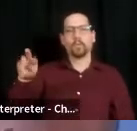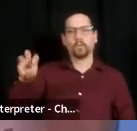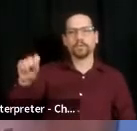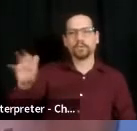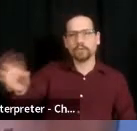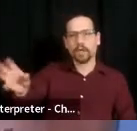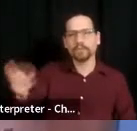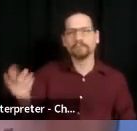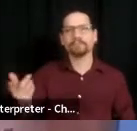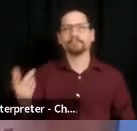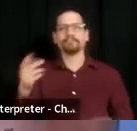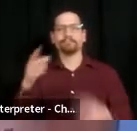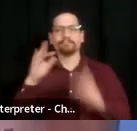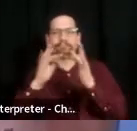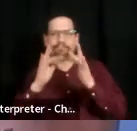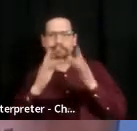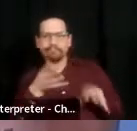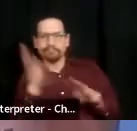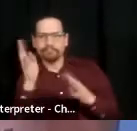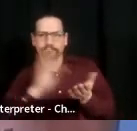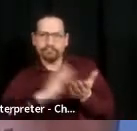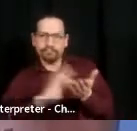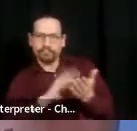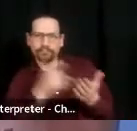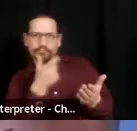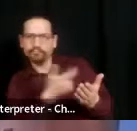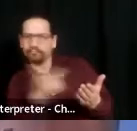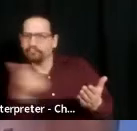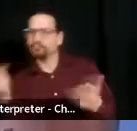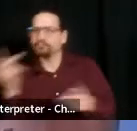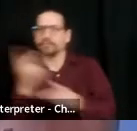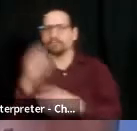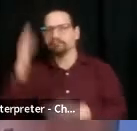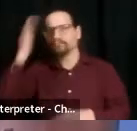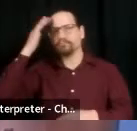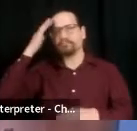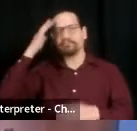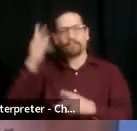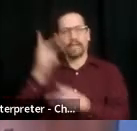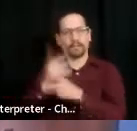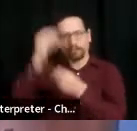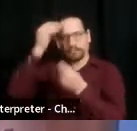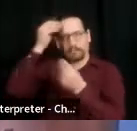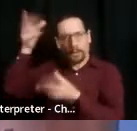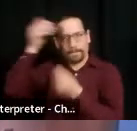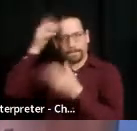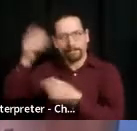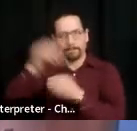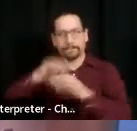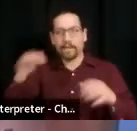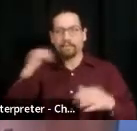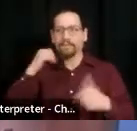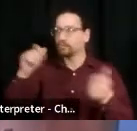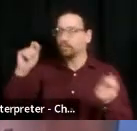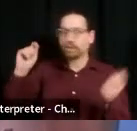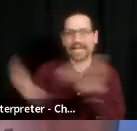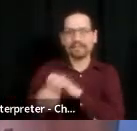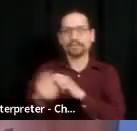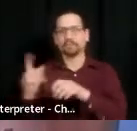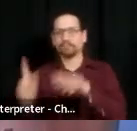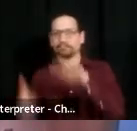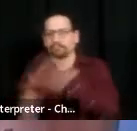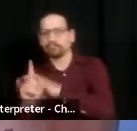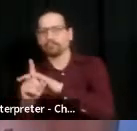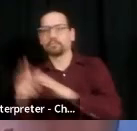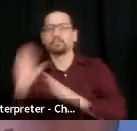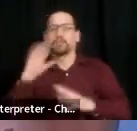will we'll communicate through the evening if there are anything to really change in terms of the announcements that we're making here tonight, and